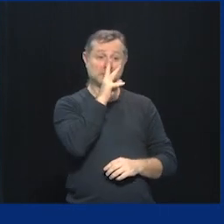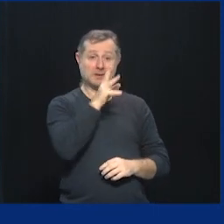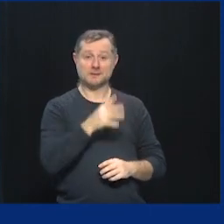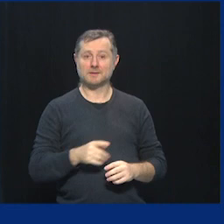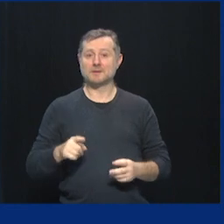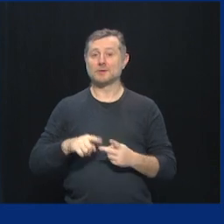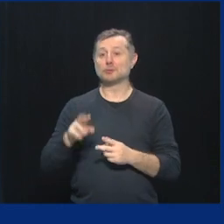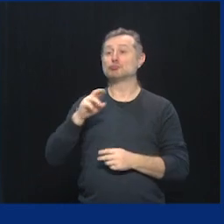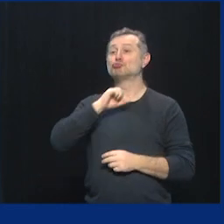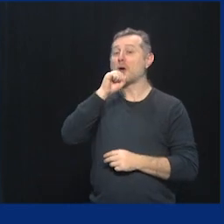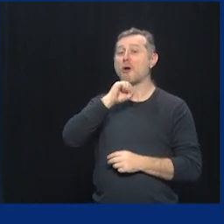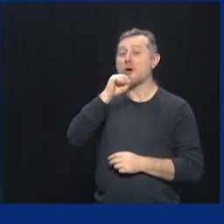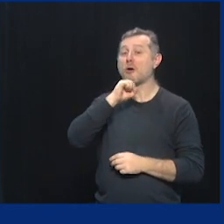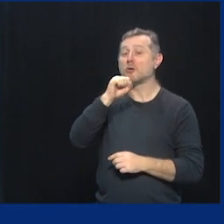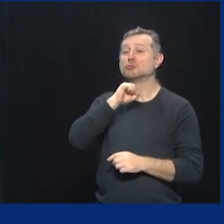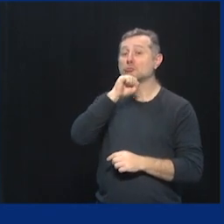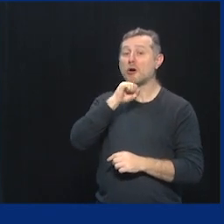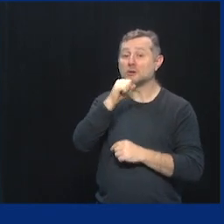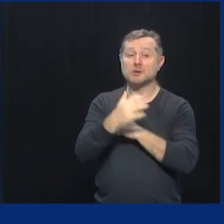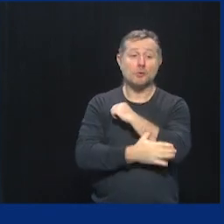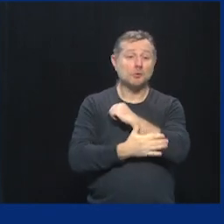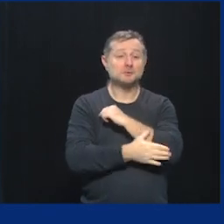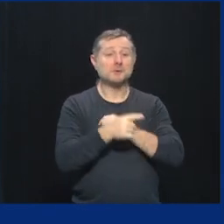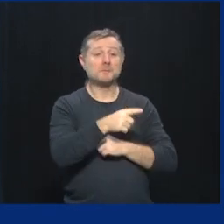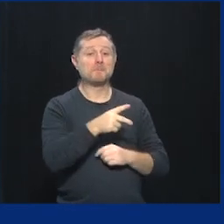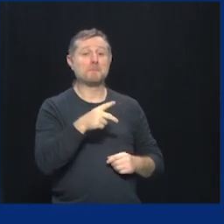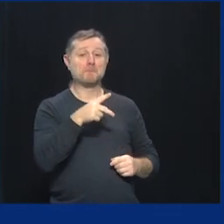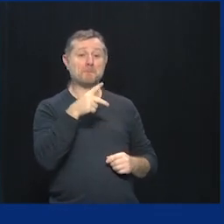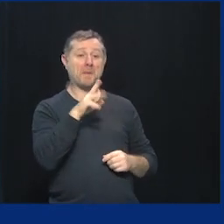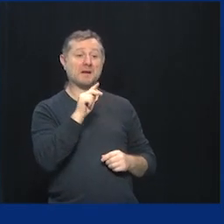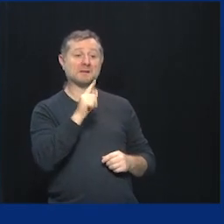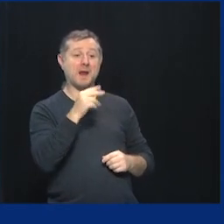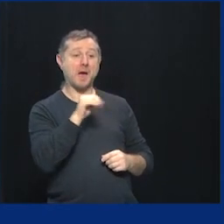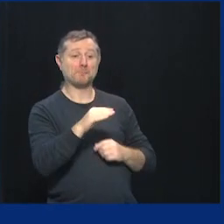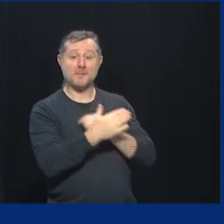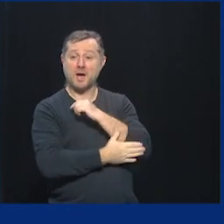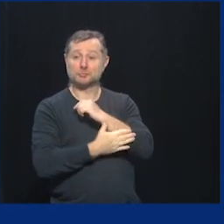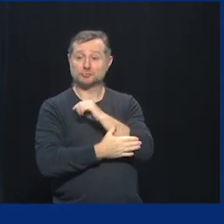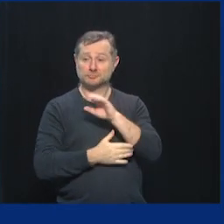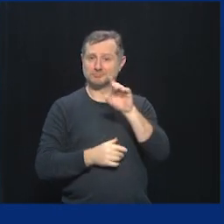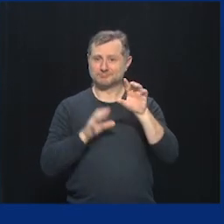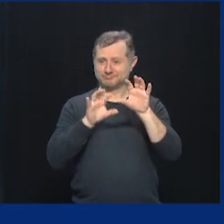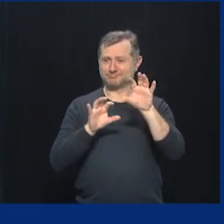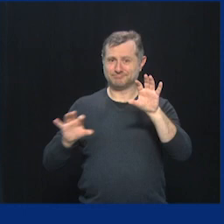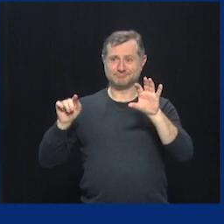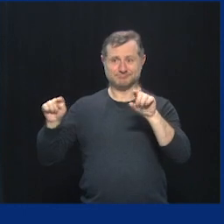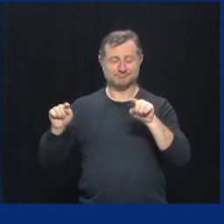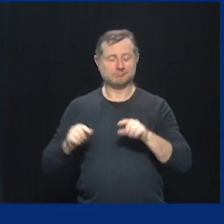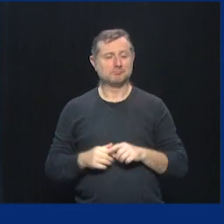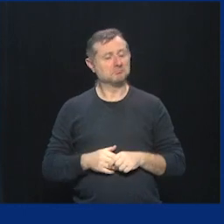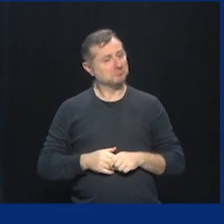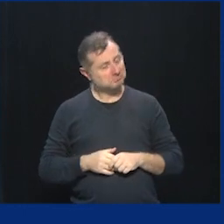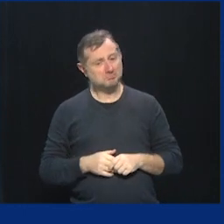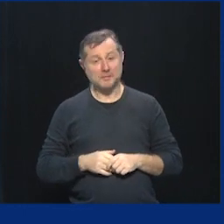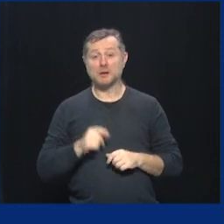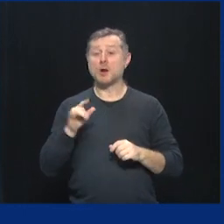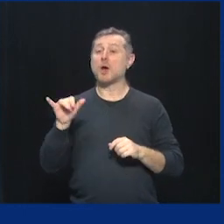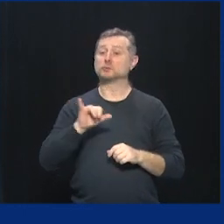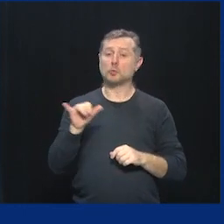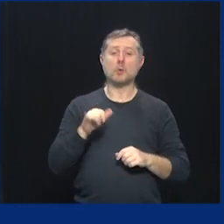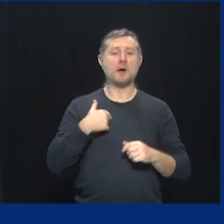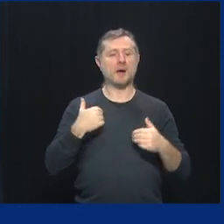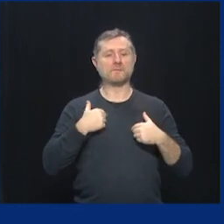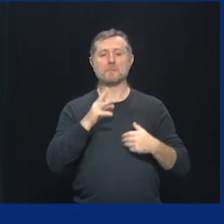counties, all of those have suffered some form of loss. We wanted to make sure our crews were on the ground. We also have pumping systems in